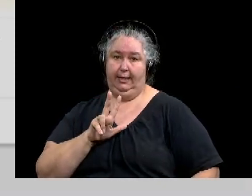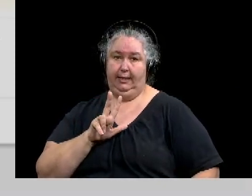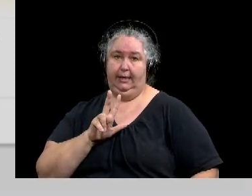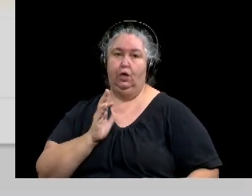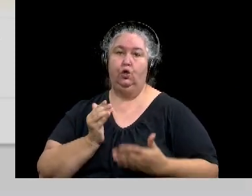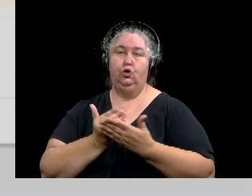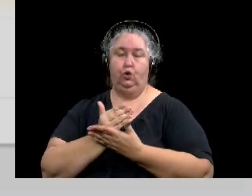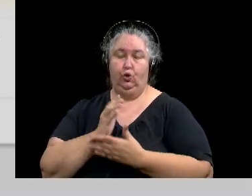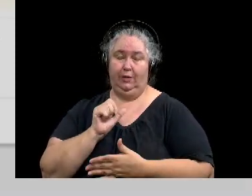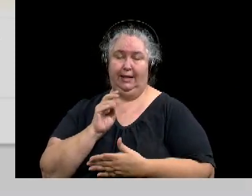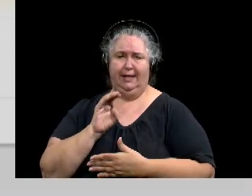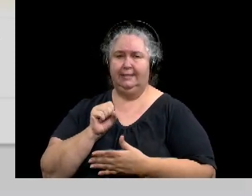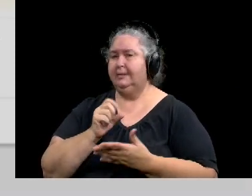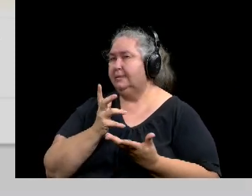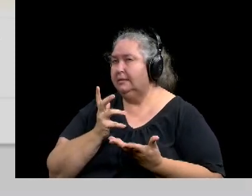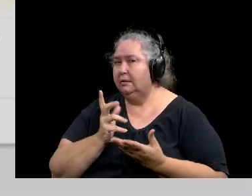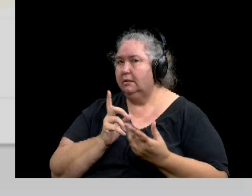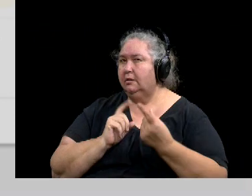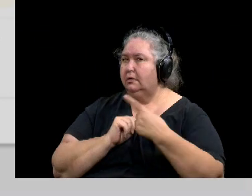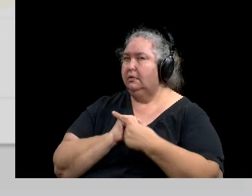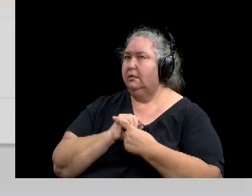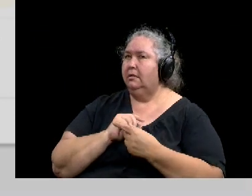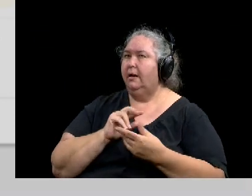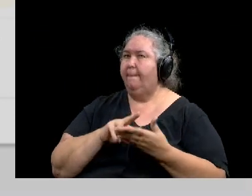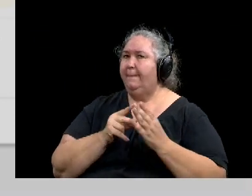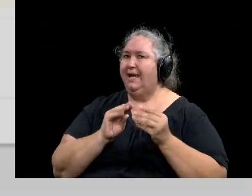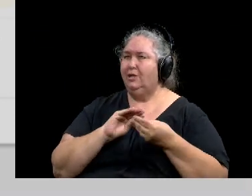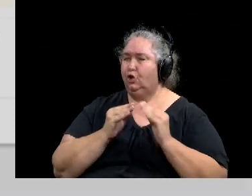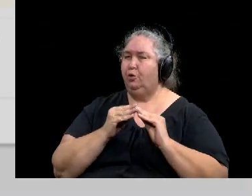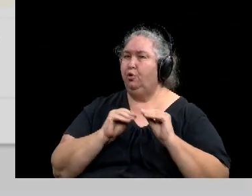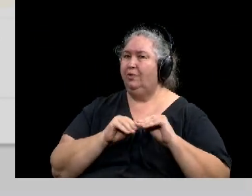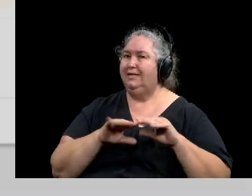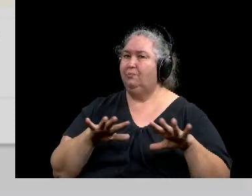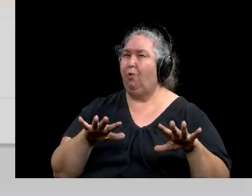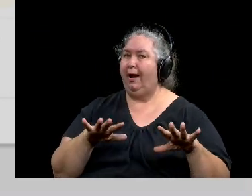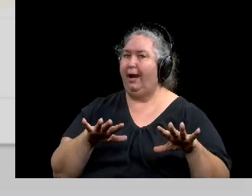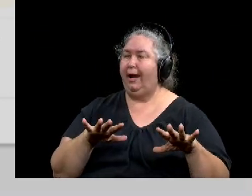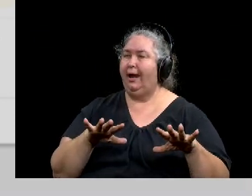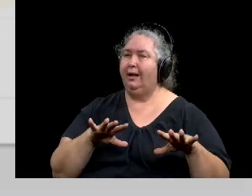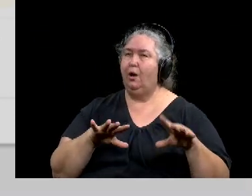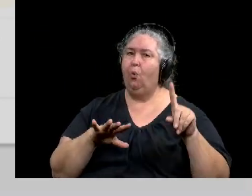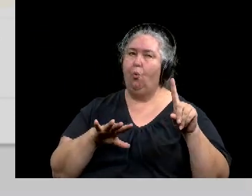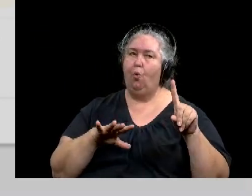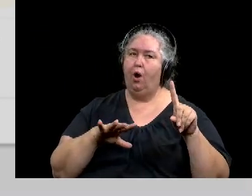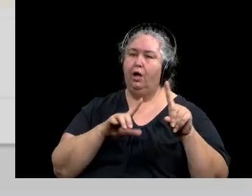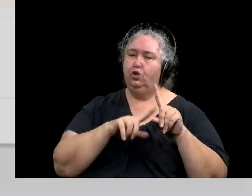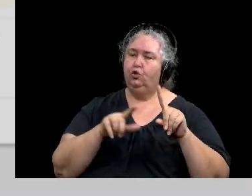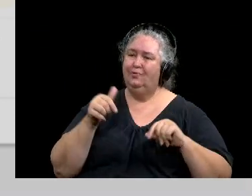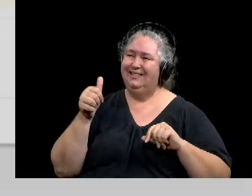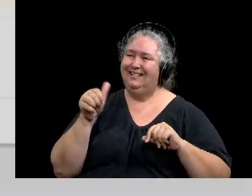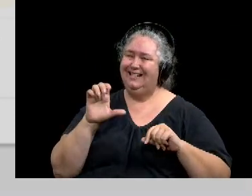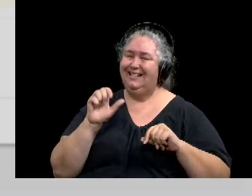So what you see here is community spread, 1 to 10 cases,